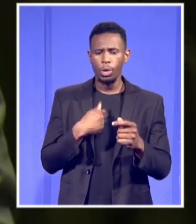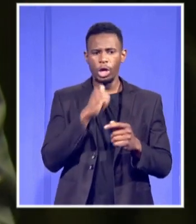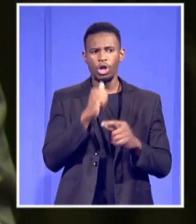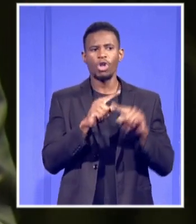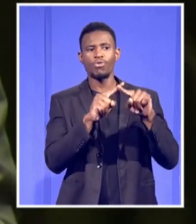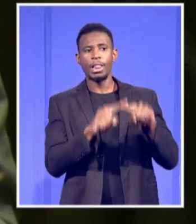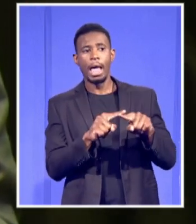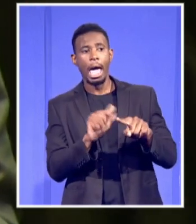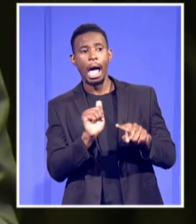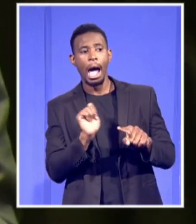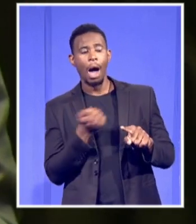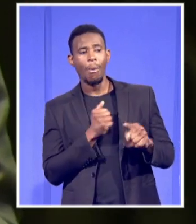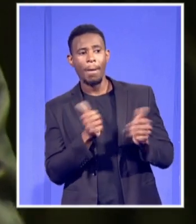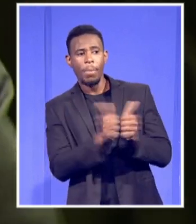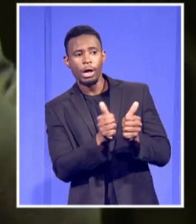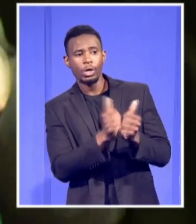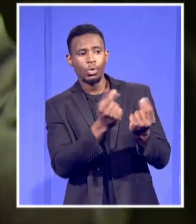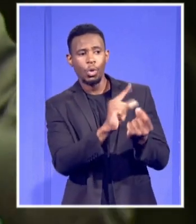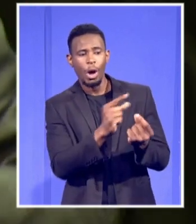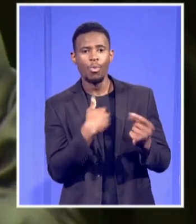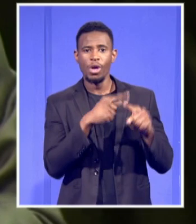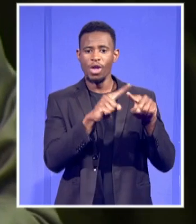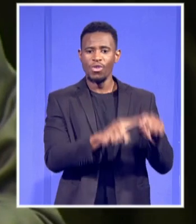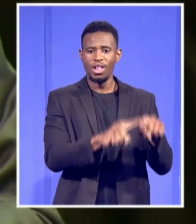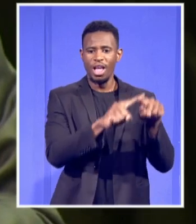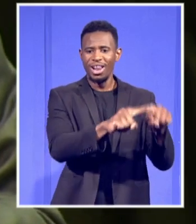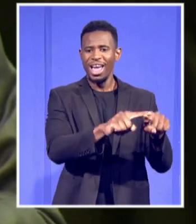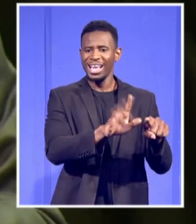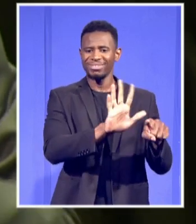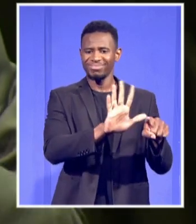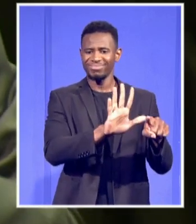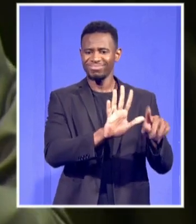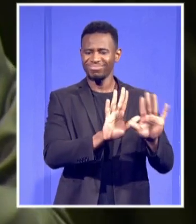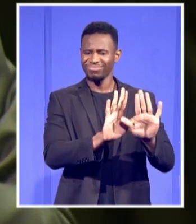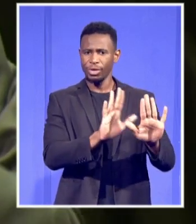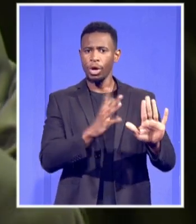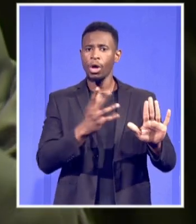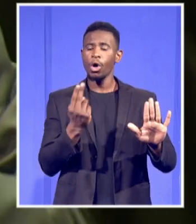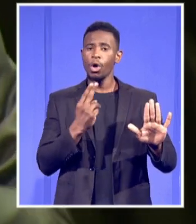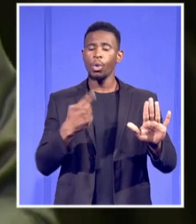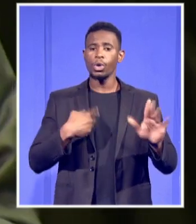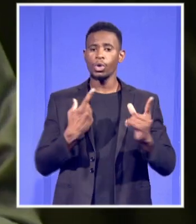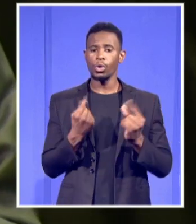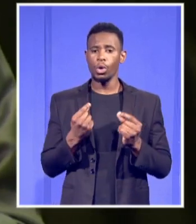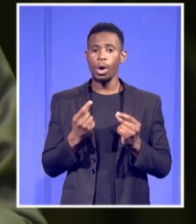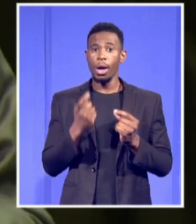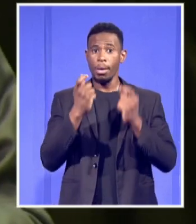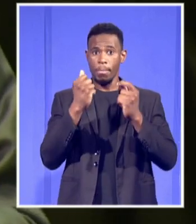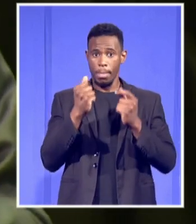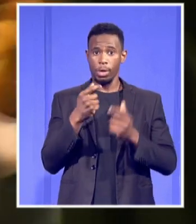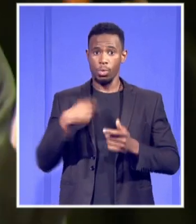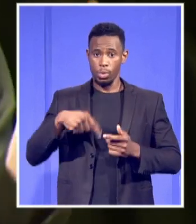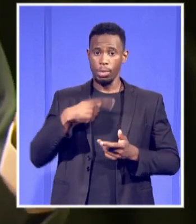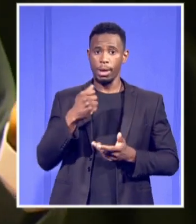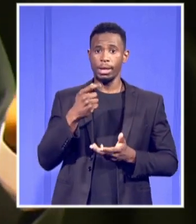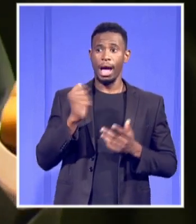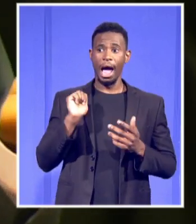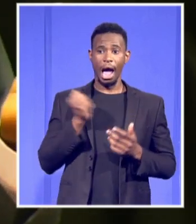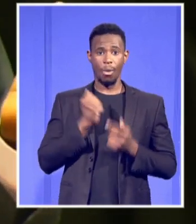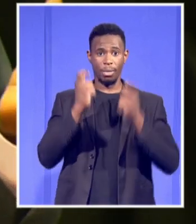do, but we are also diverting a sizable amount of our